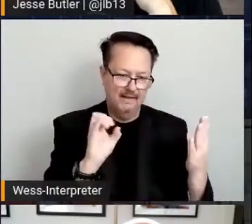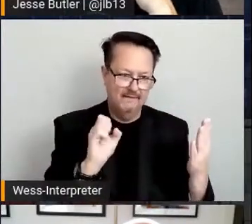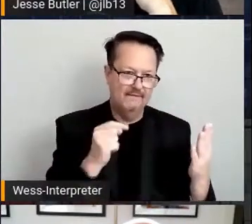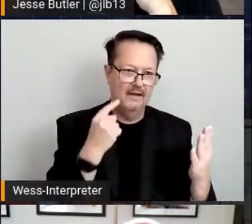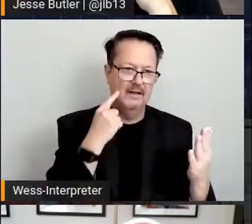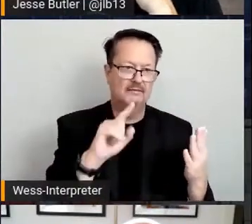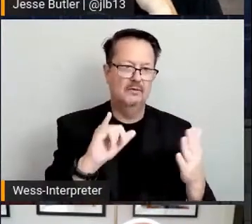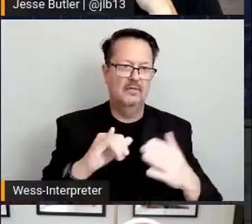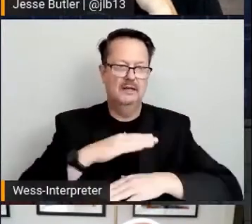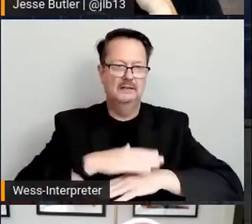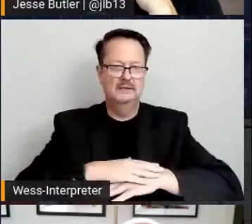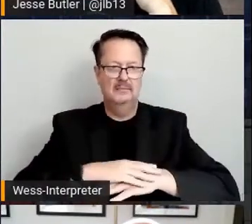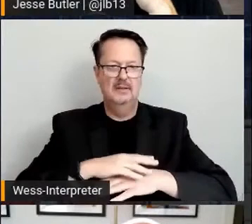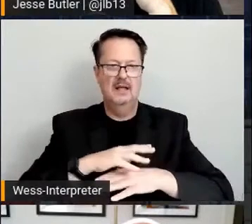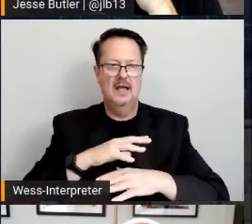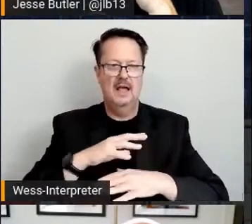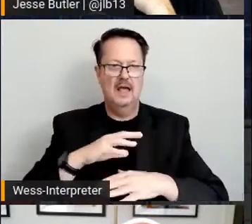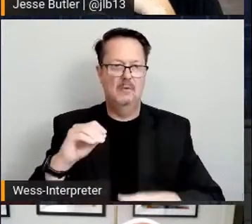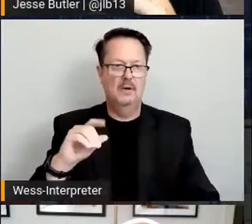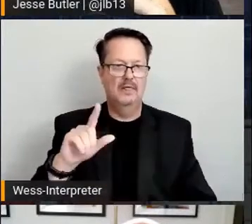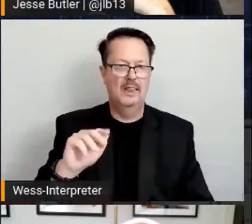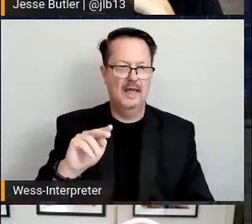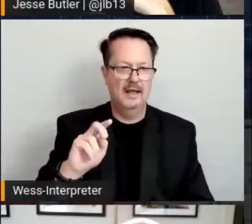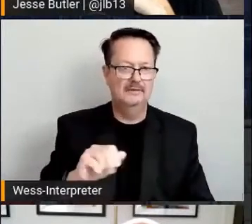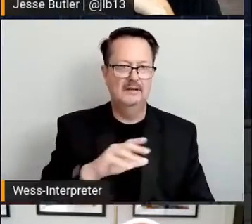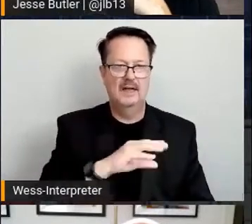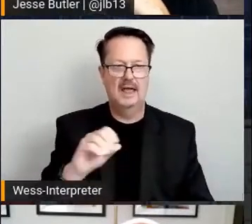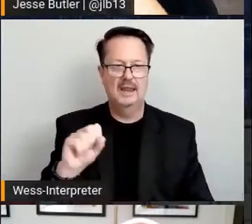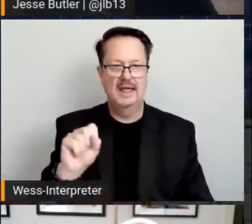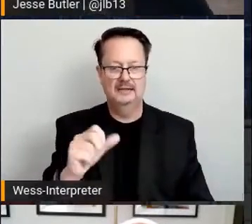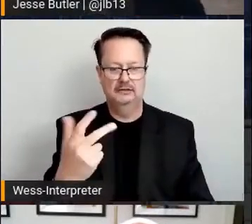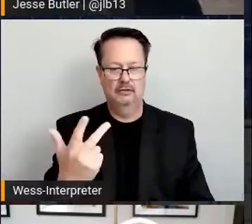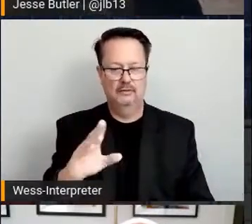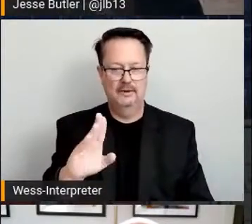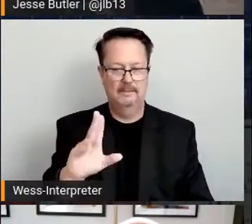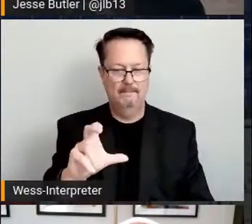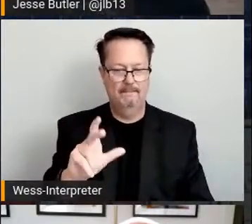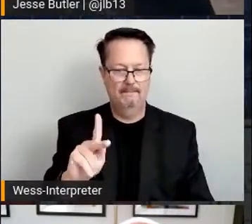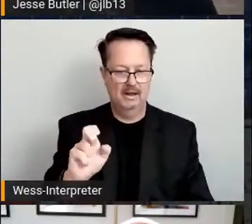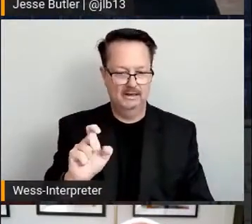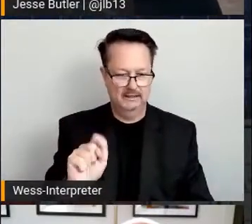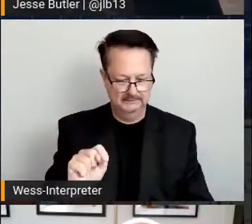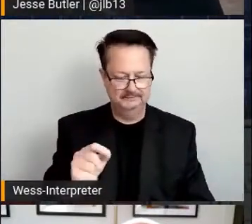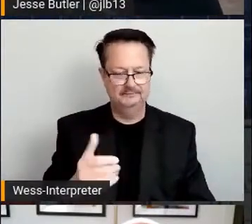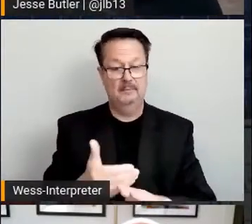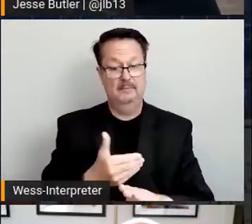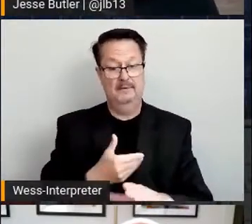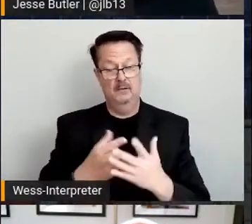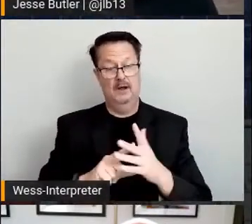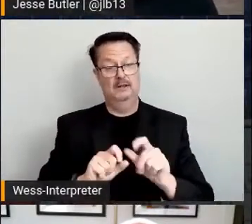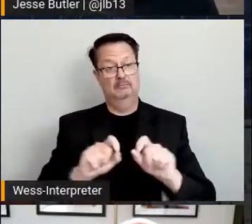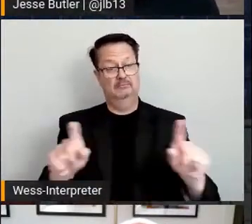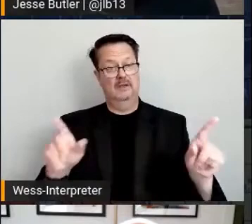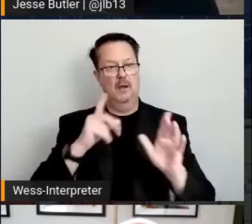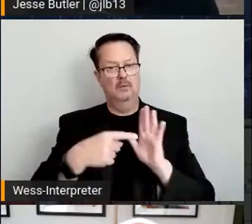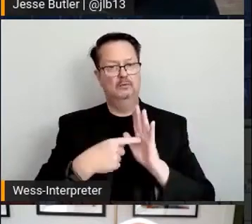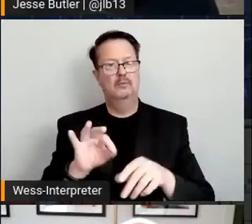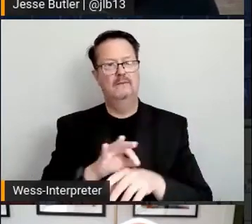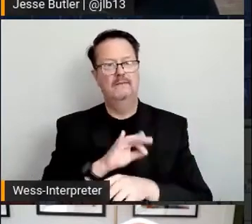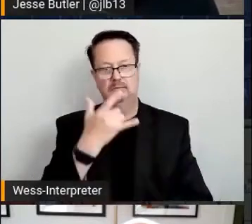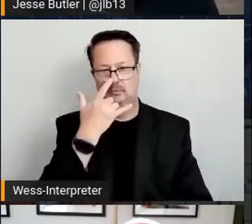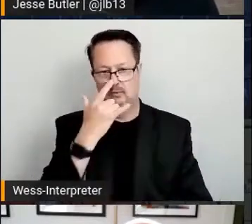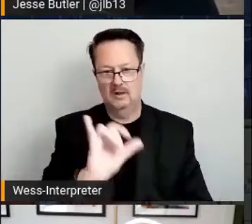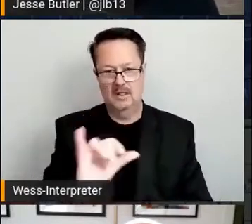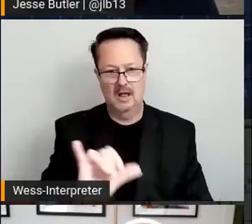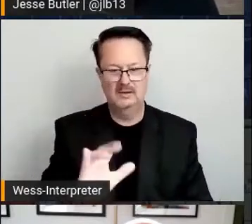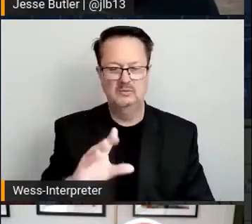a Lambda function, and an S3 bucket. Before starting deploying everything, I'm going to show you what the functions look like, just to get an